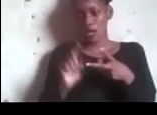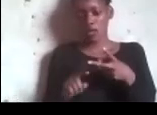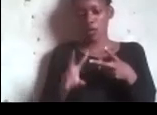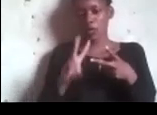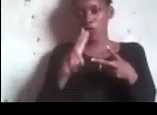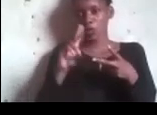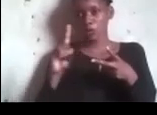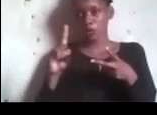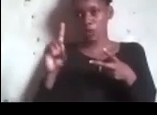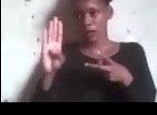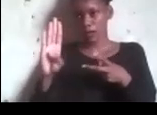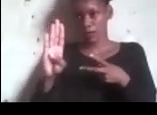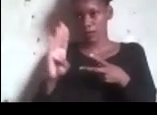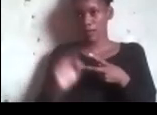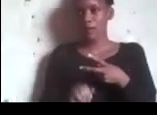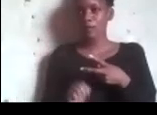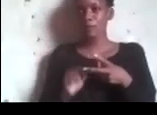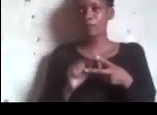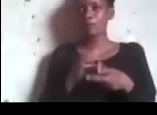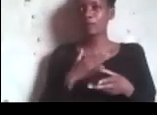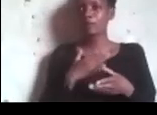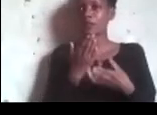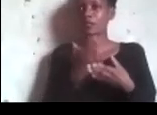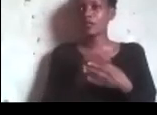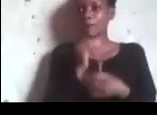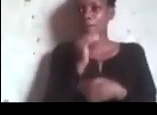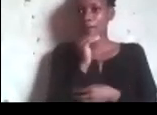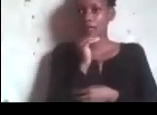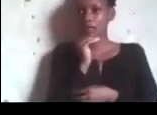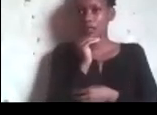21B. So in this case,